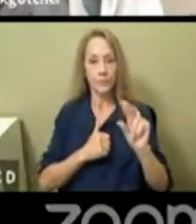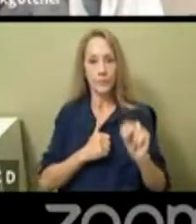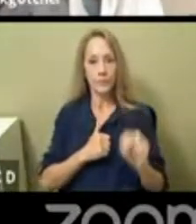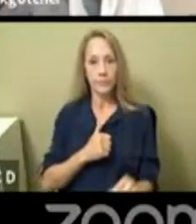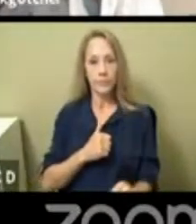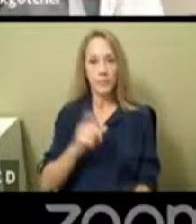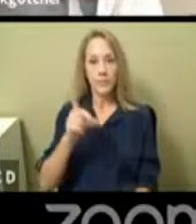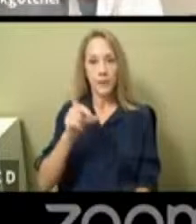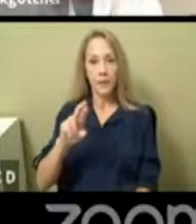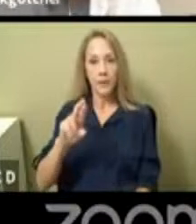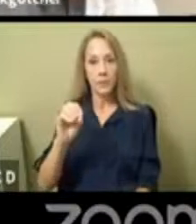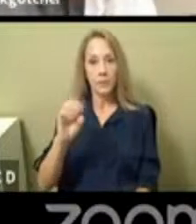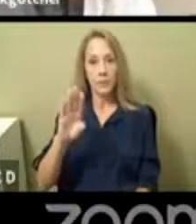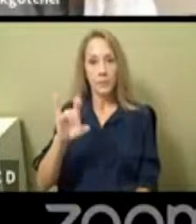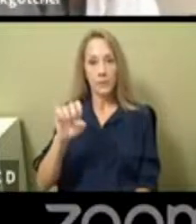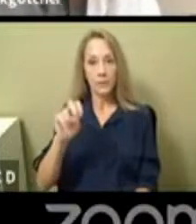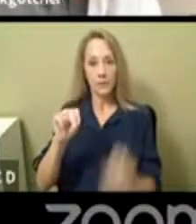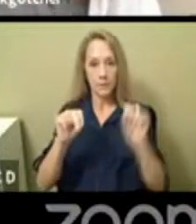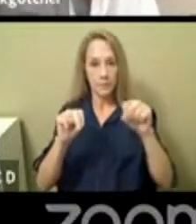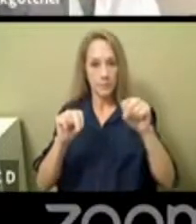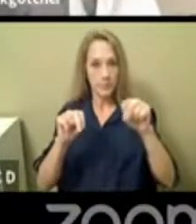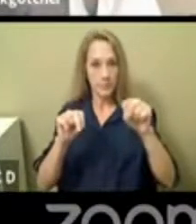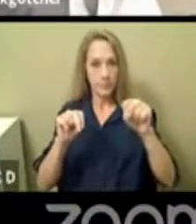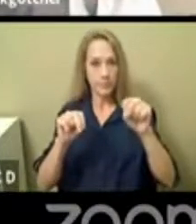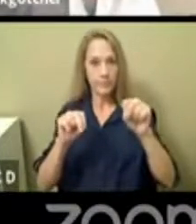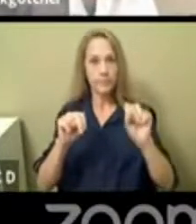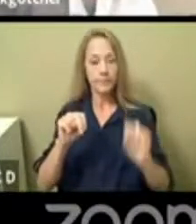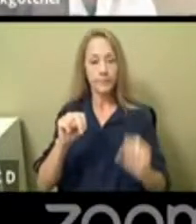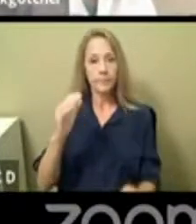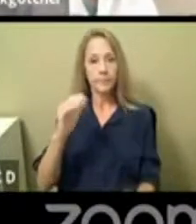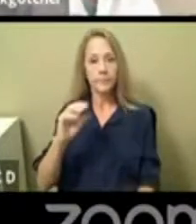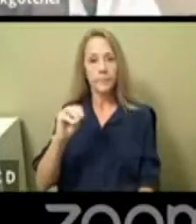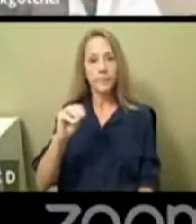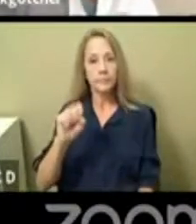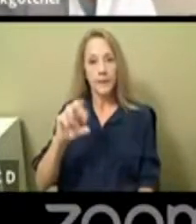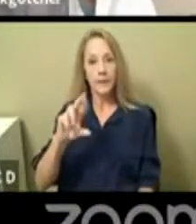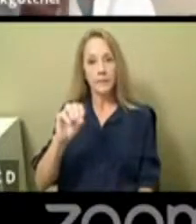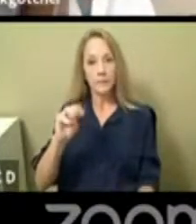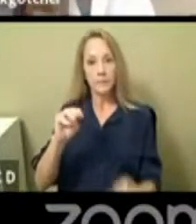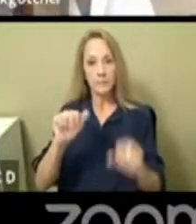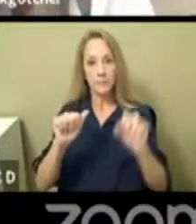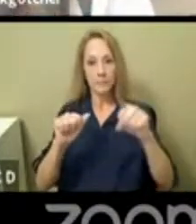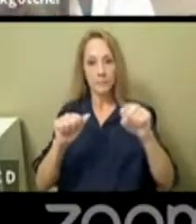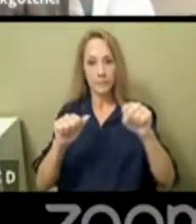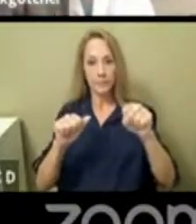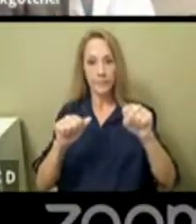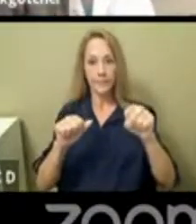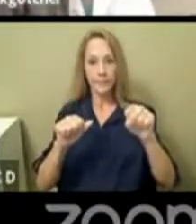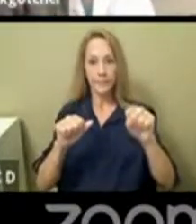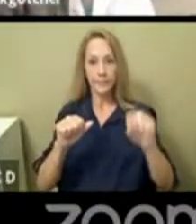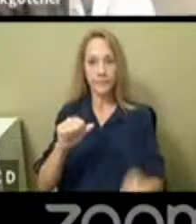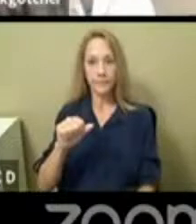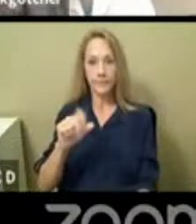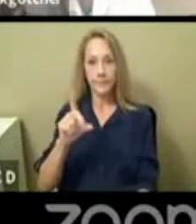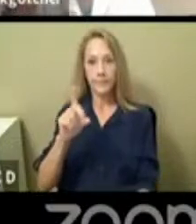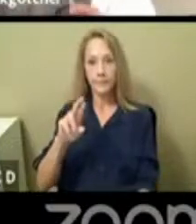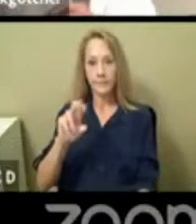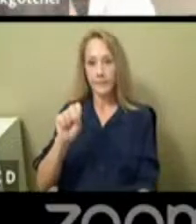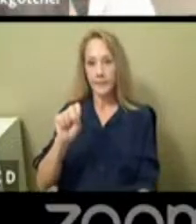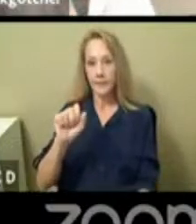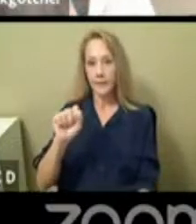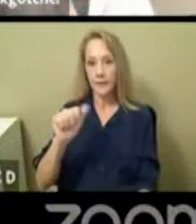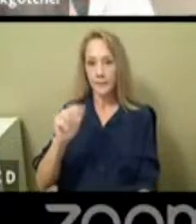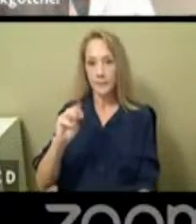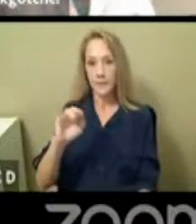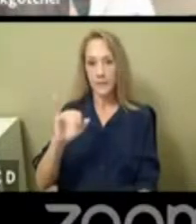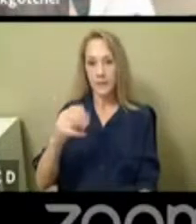Dr. O'Brien? Yes. Ms. Roma? Yes. Dr. Shamia?